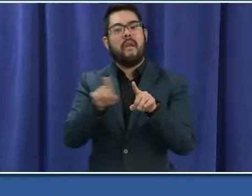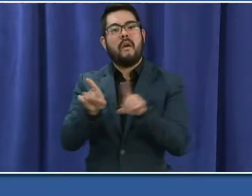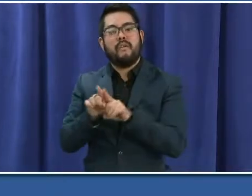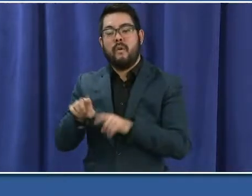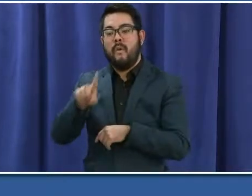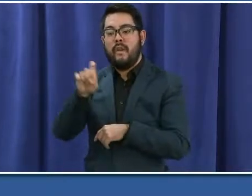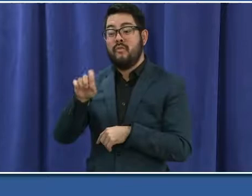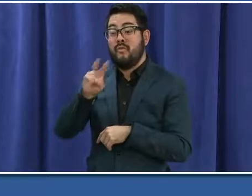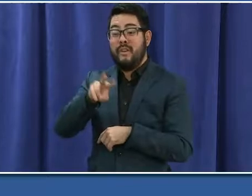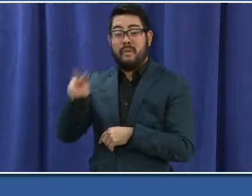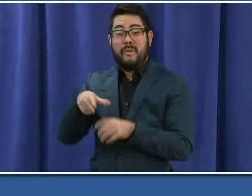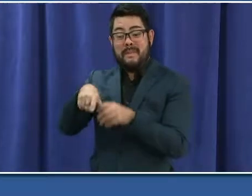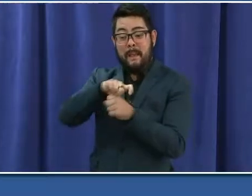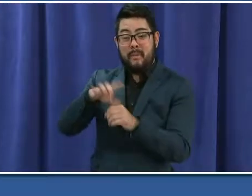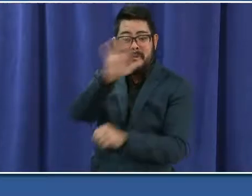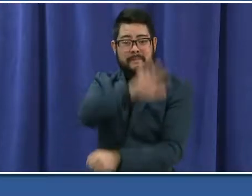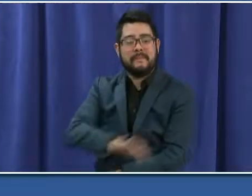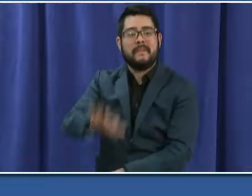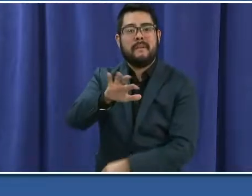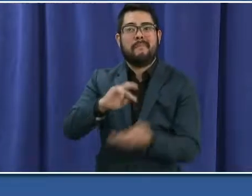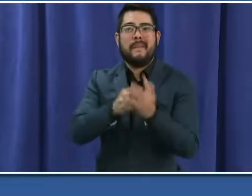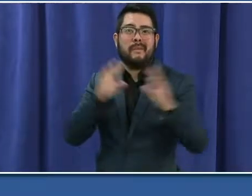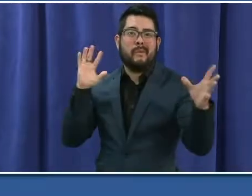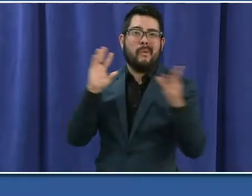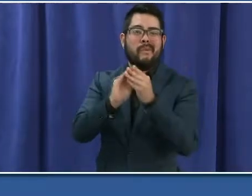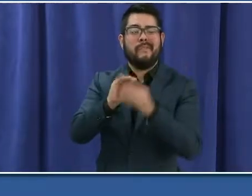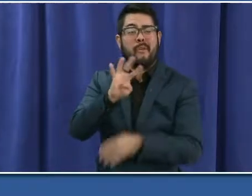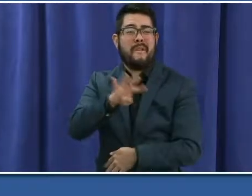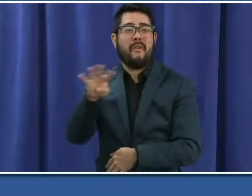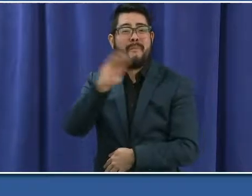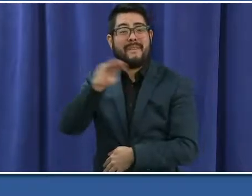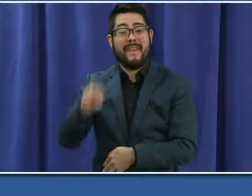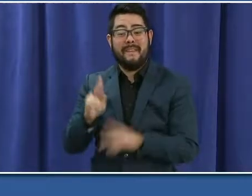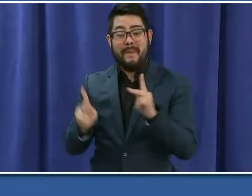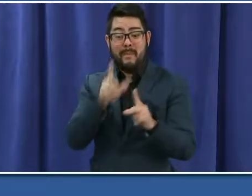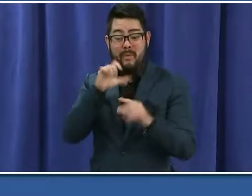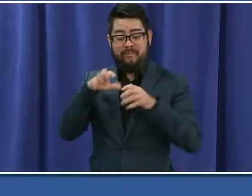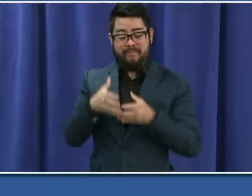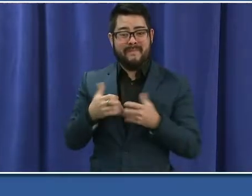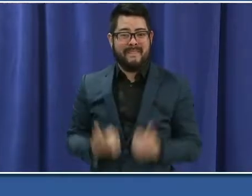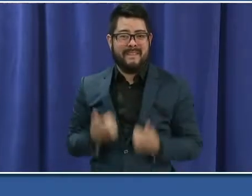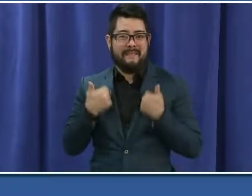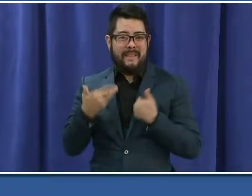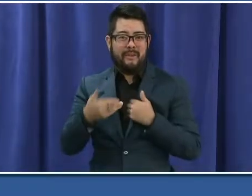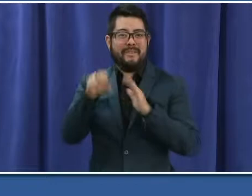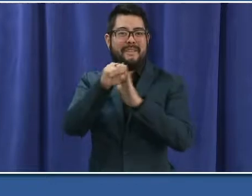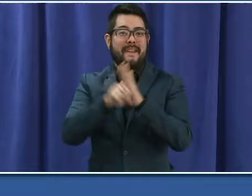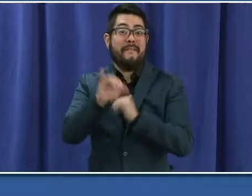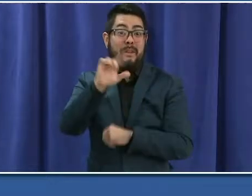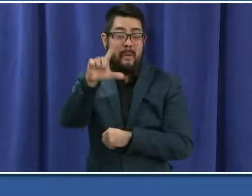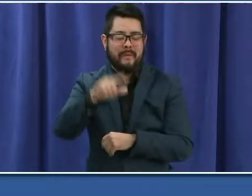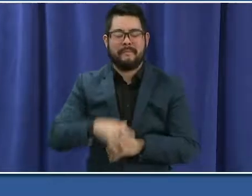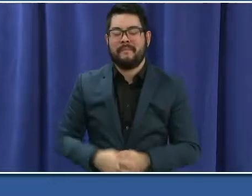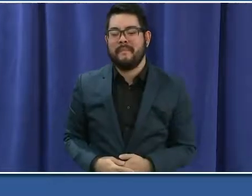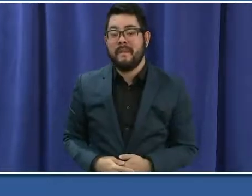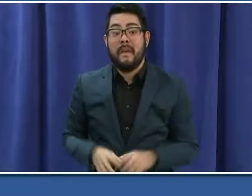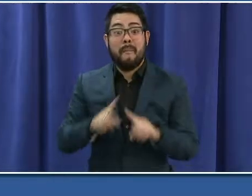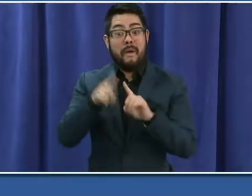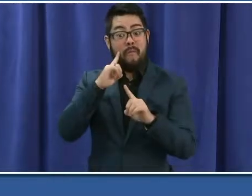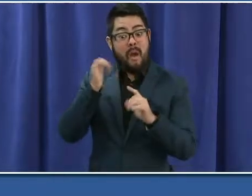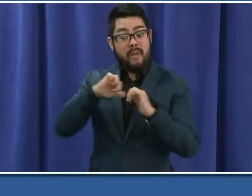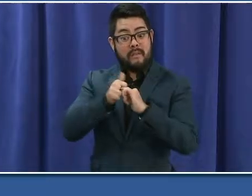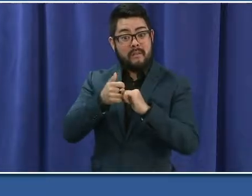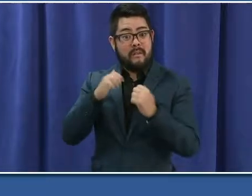123 suburbs, right? So that, which accounts to be about 44% of the population of the state of Illinois. Wow. But to be able to do that,